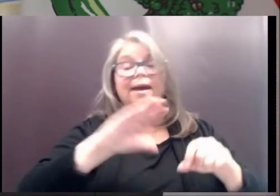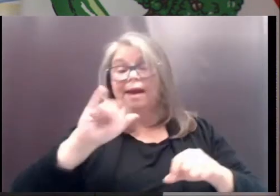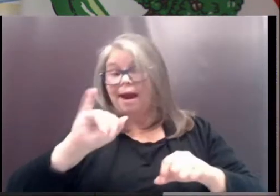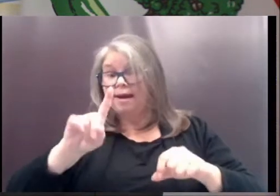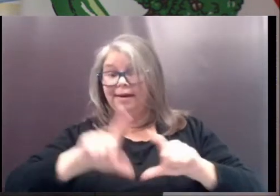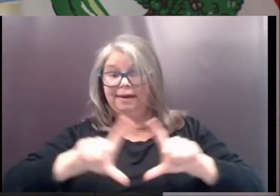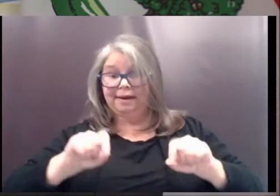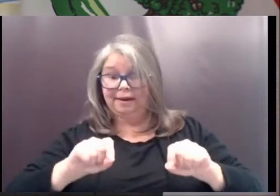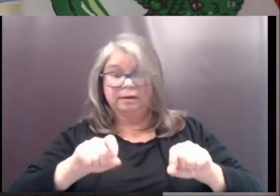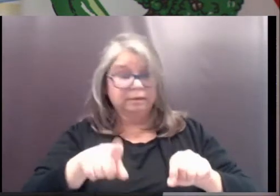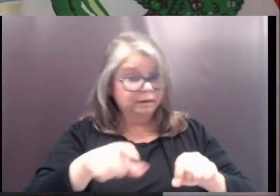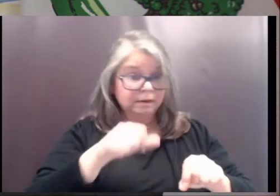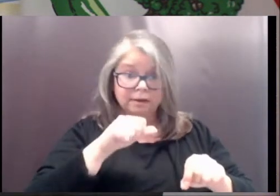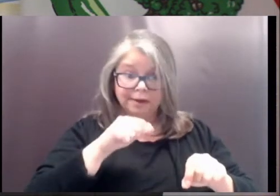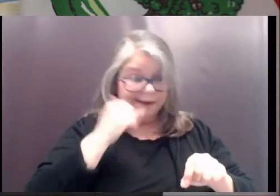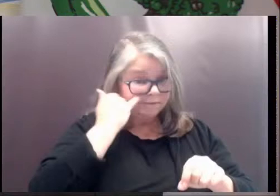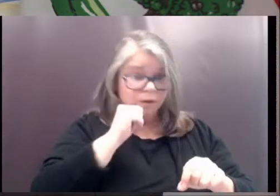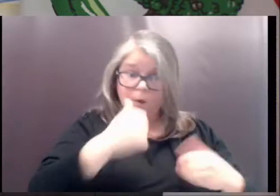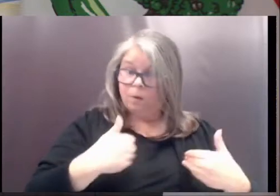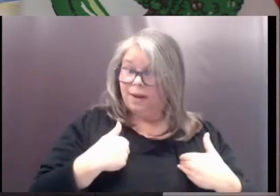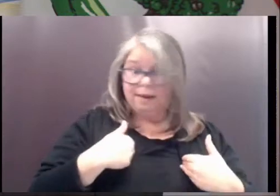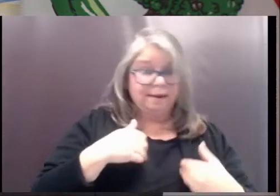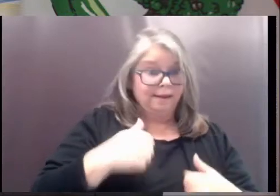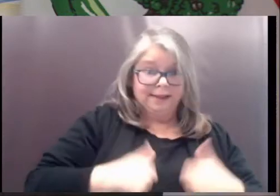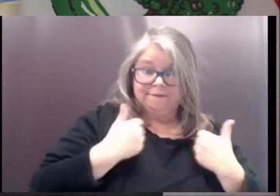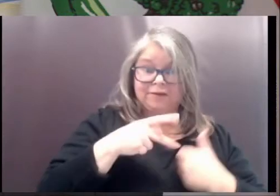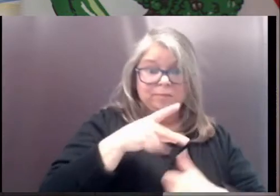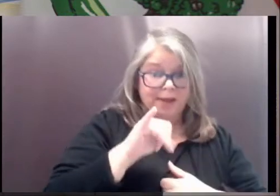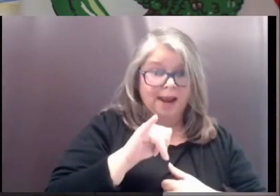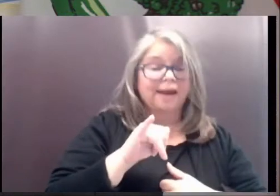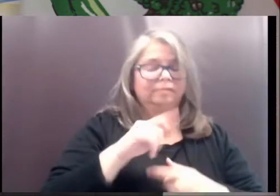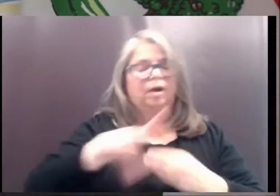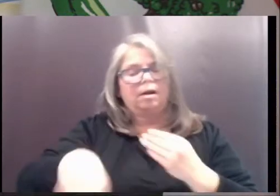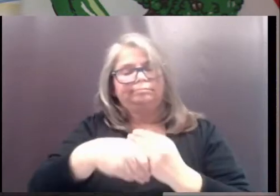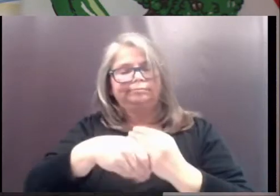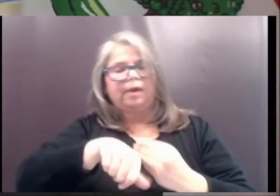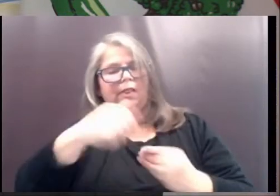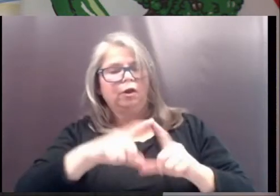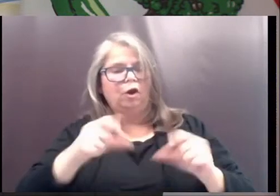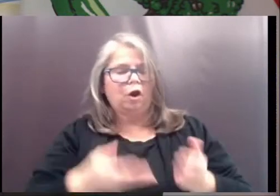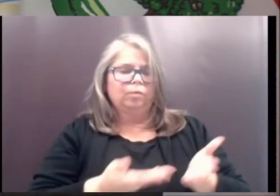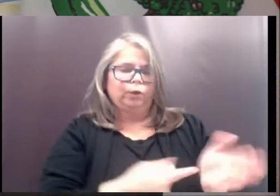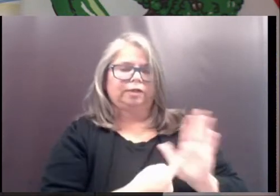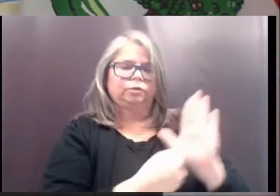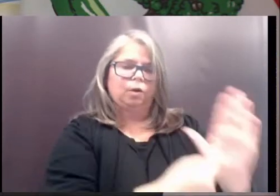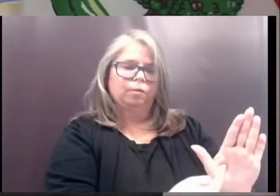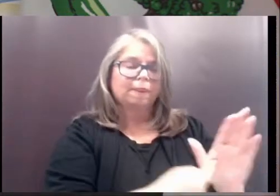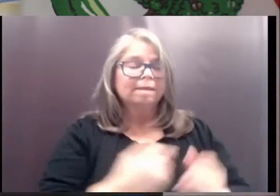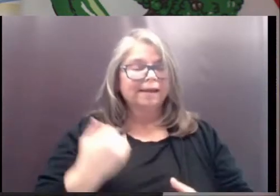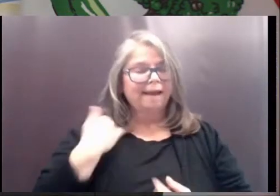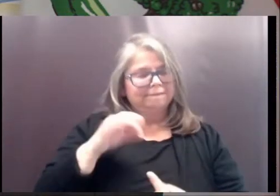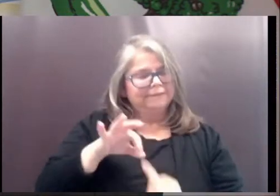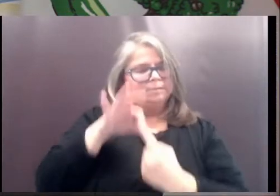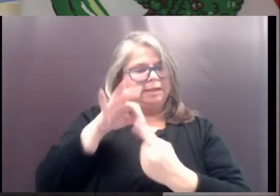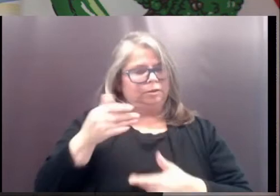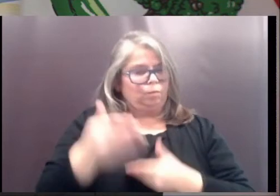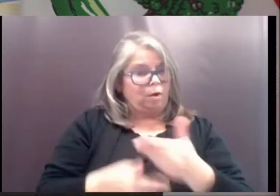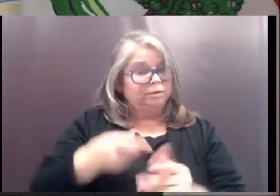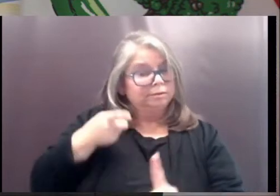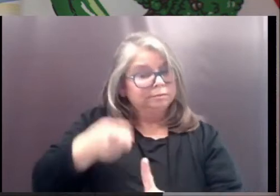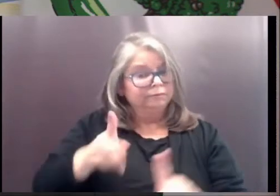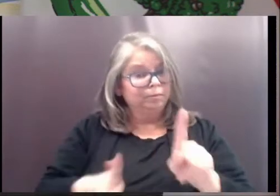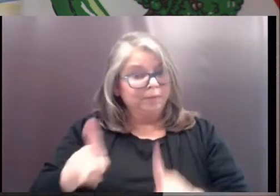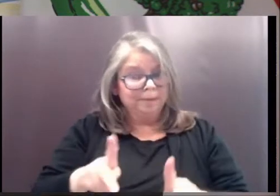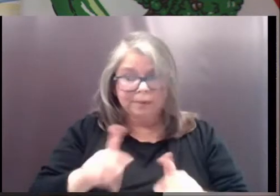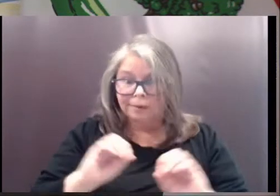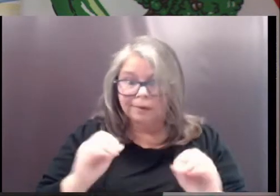clinics do have processes in place for individuals who come without a vehicle and walk in, and individuals followed the direction of the